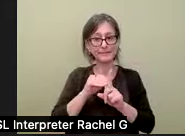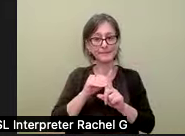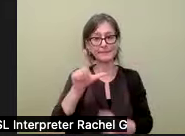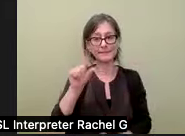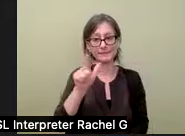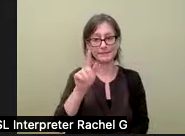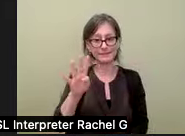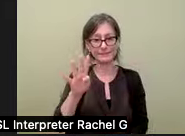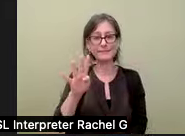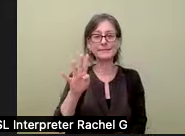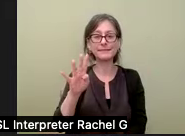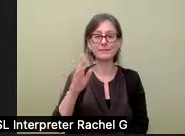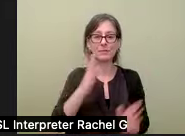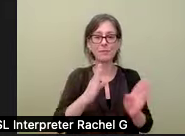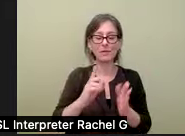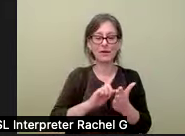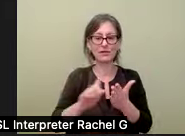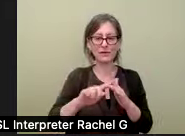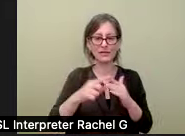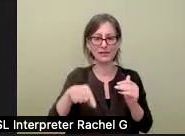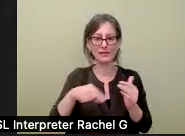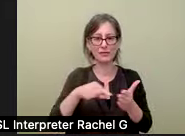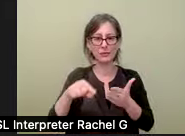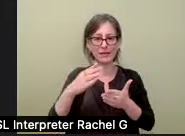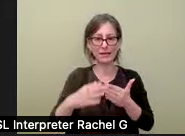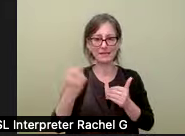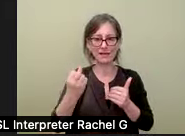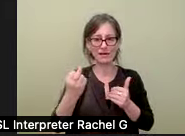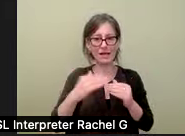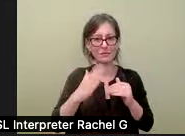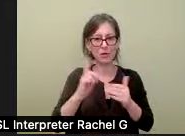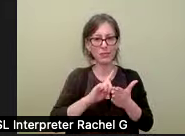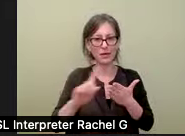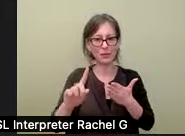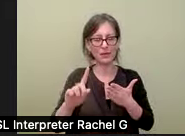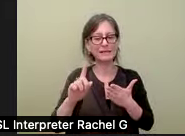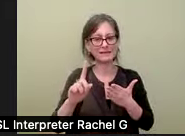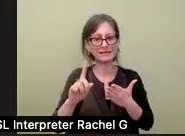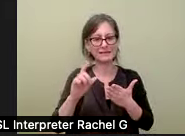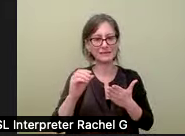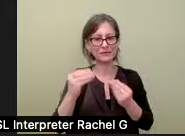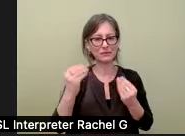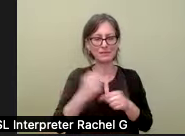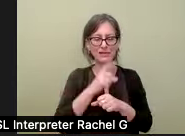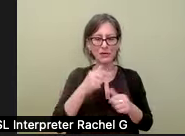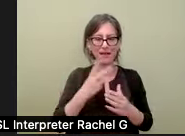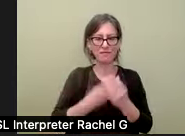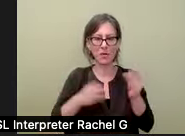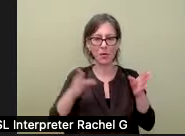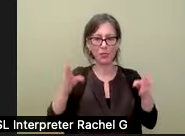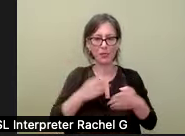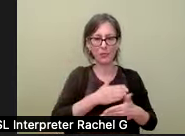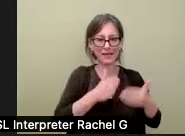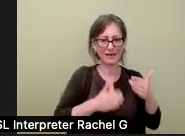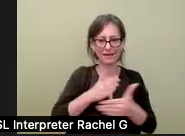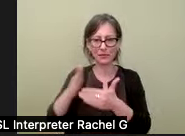2024 California Tsunami Preparedness Week starts this Saturday. It's a little bit more than a week. It's basically so that you have both weekends surrounding